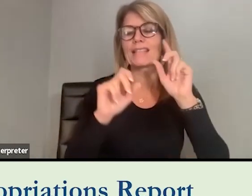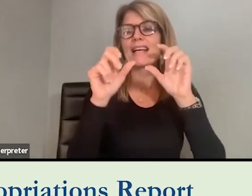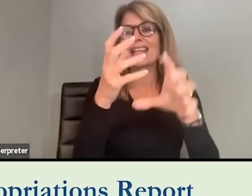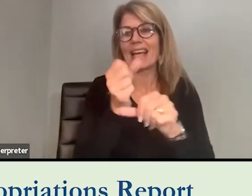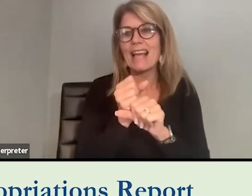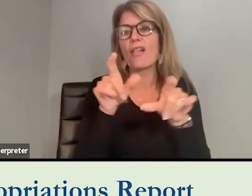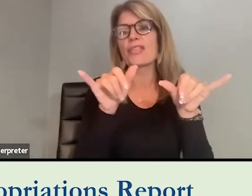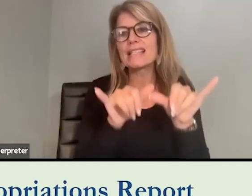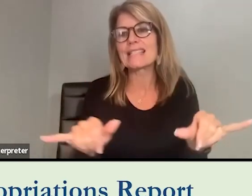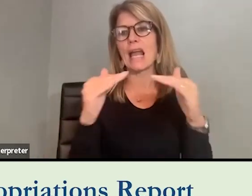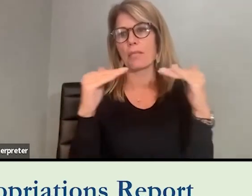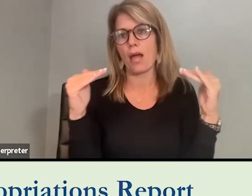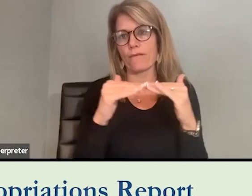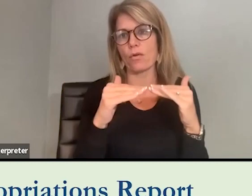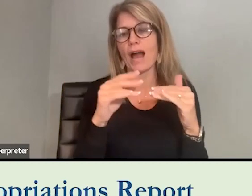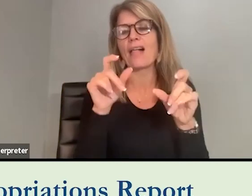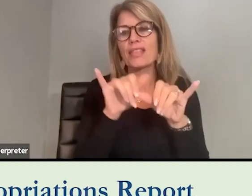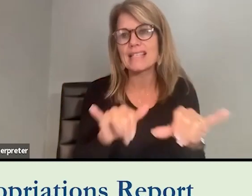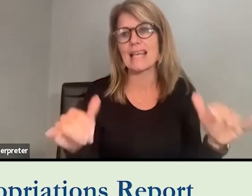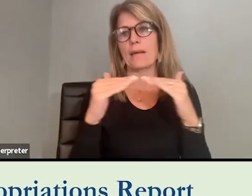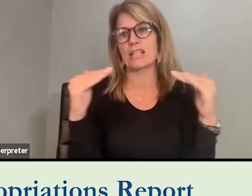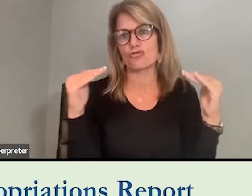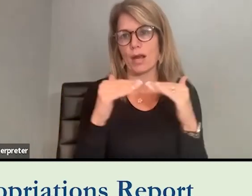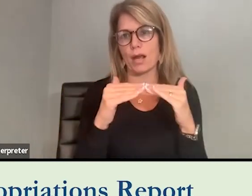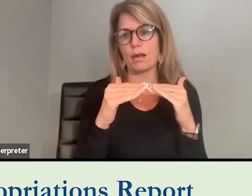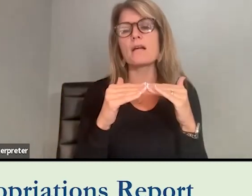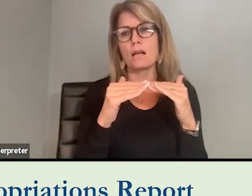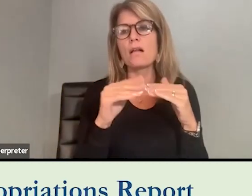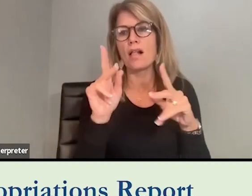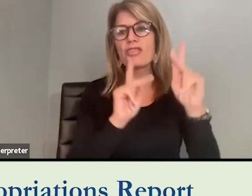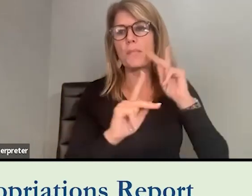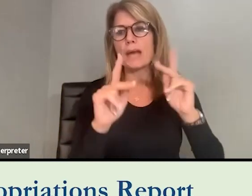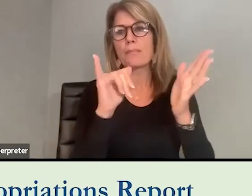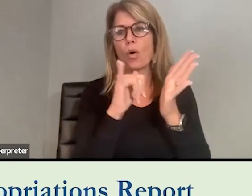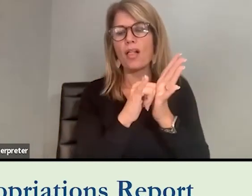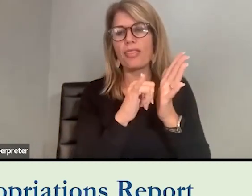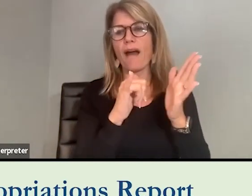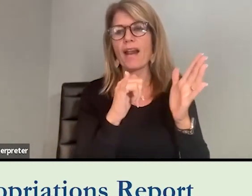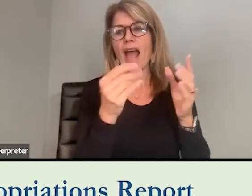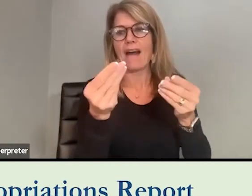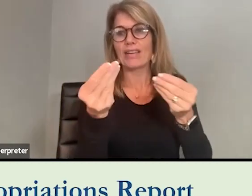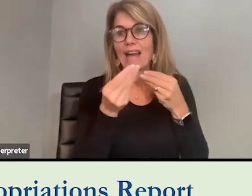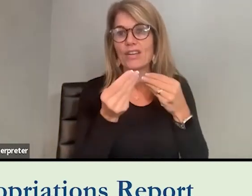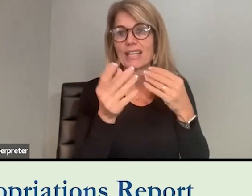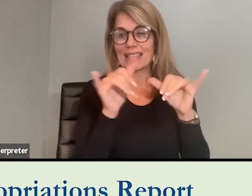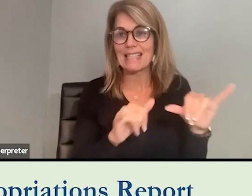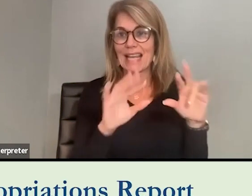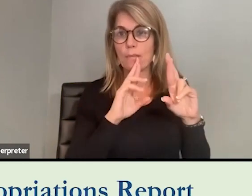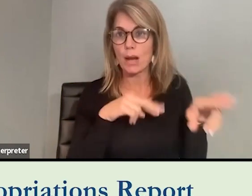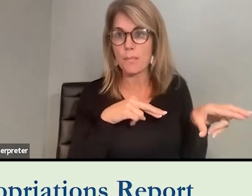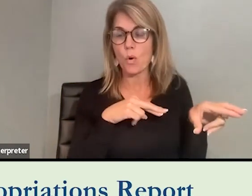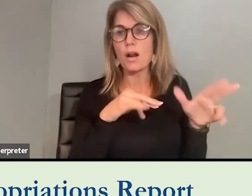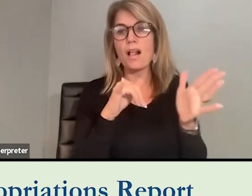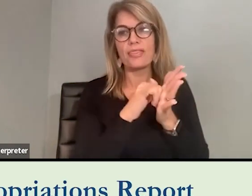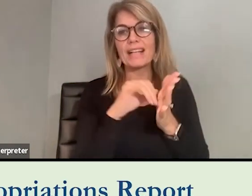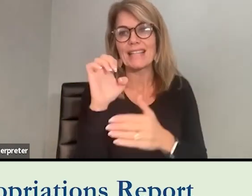degree. The other piece that's been reported to us regularly has been about emergency room boarding. And this is a particular problem for